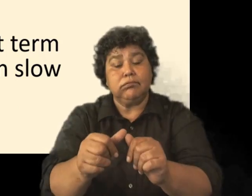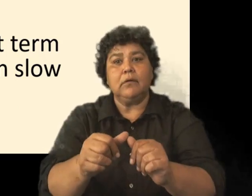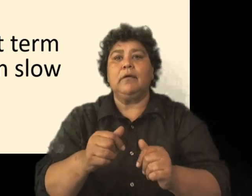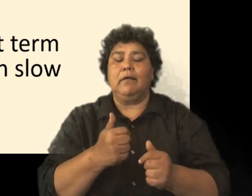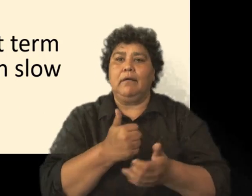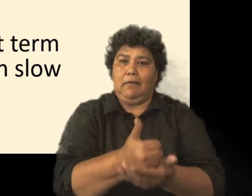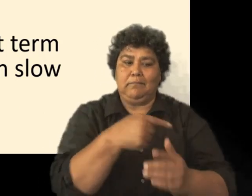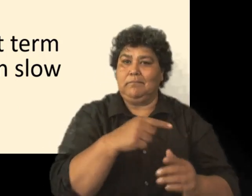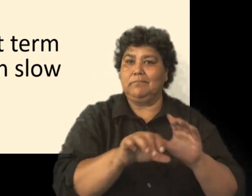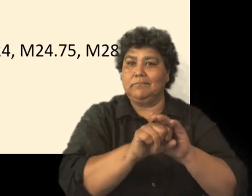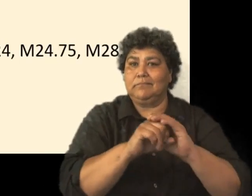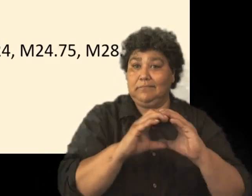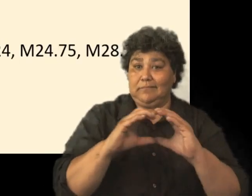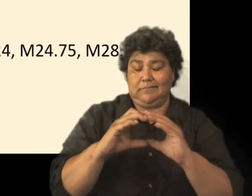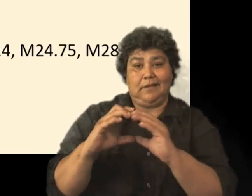retinal degeneration.